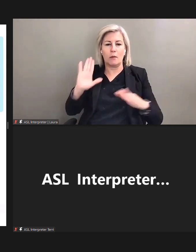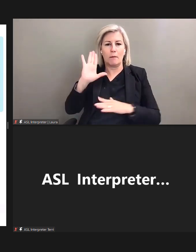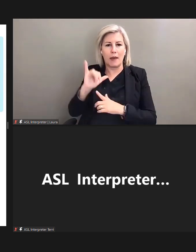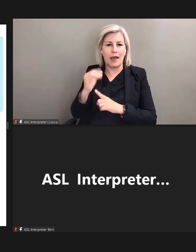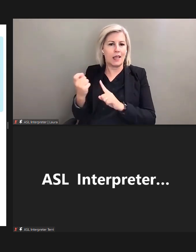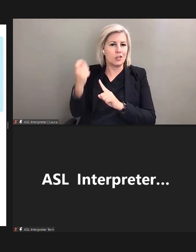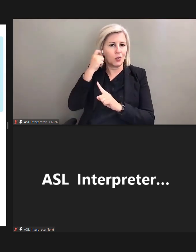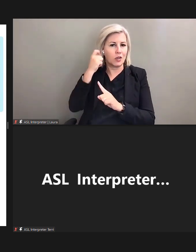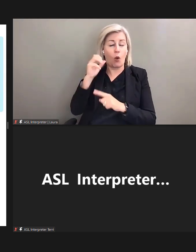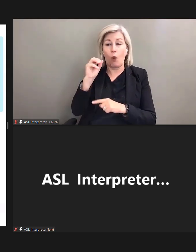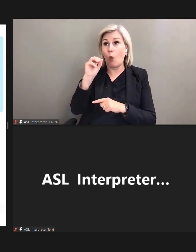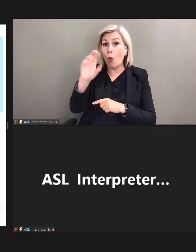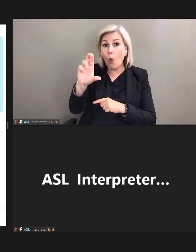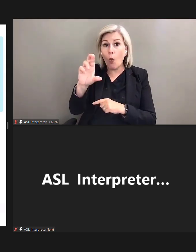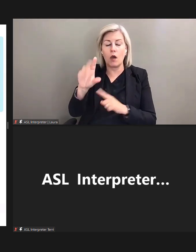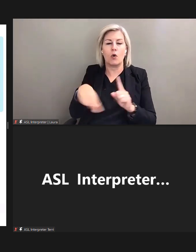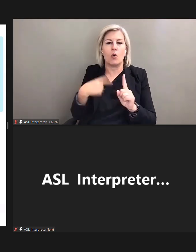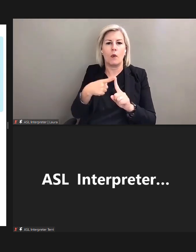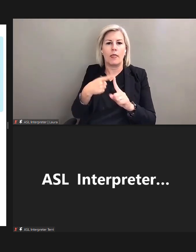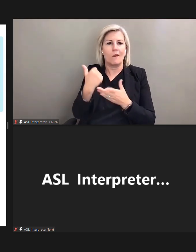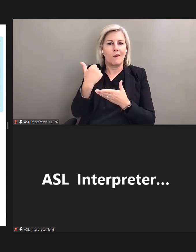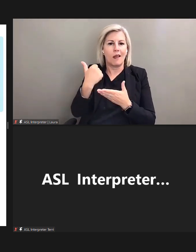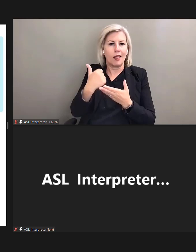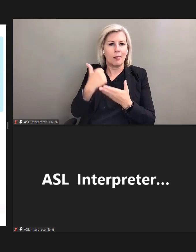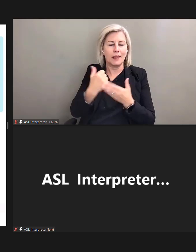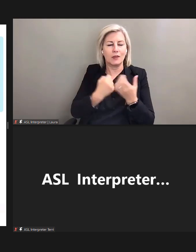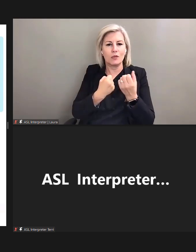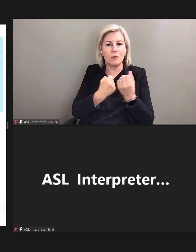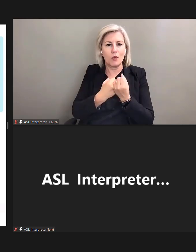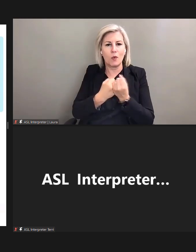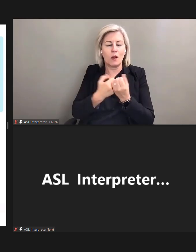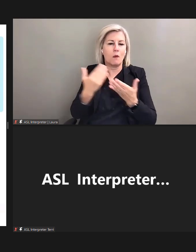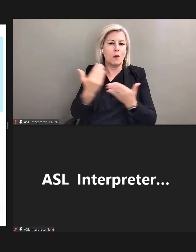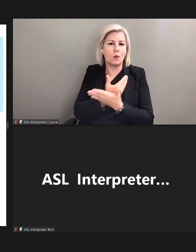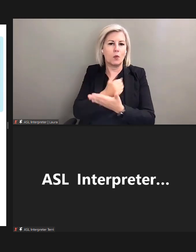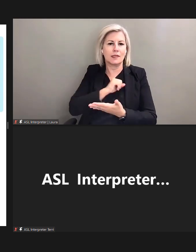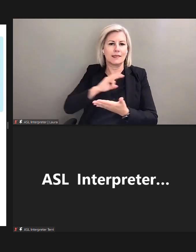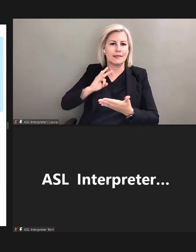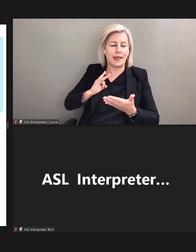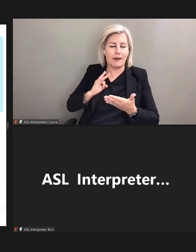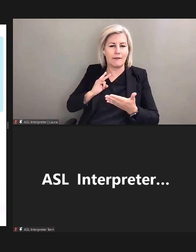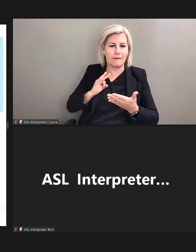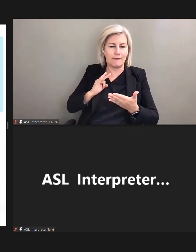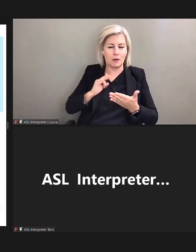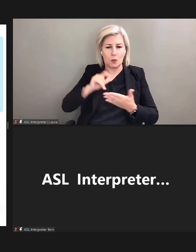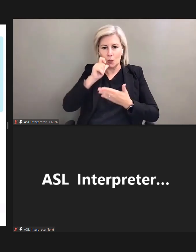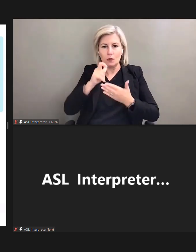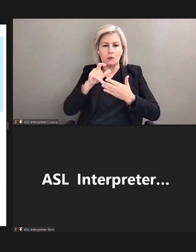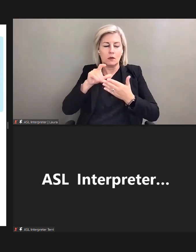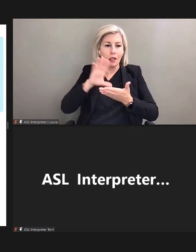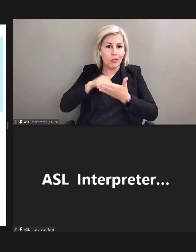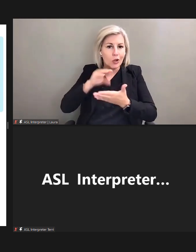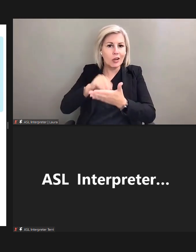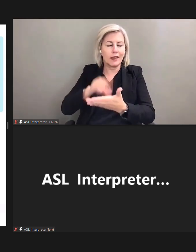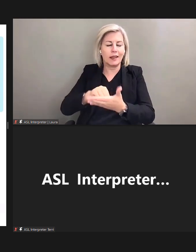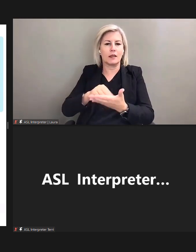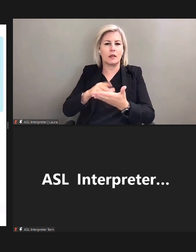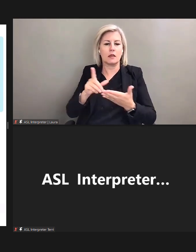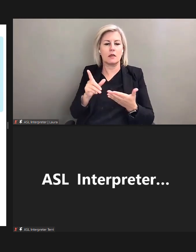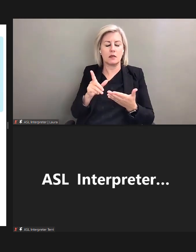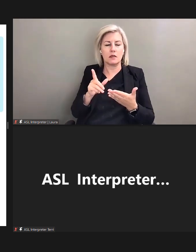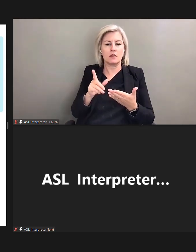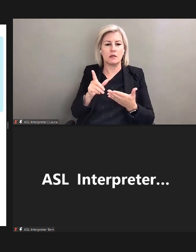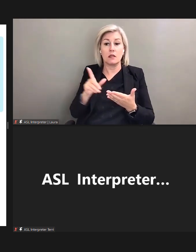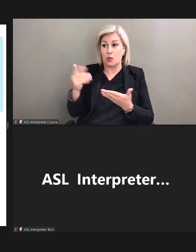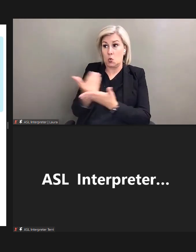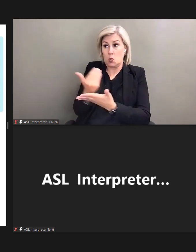the probe, or that when they're helping to support a new staff member who's going through the process of learning,